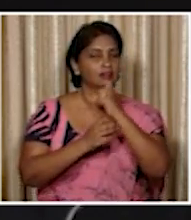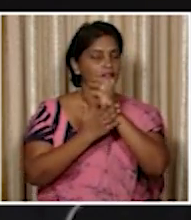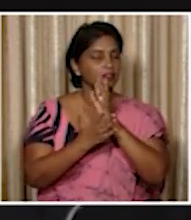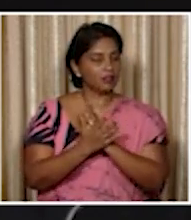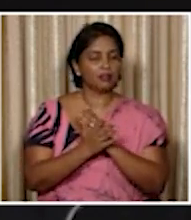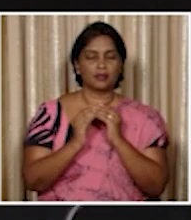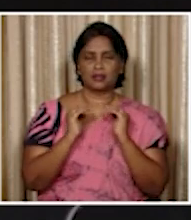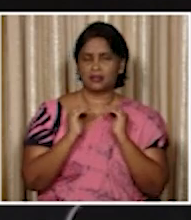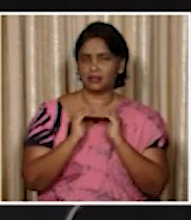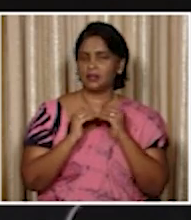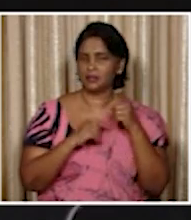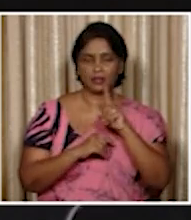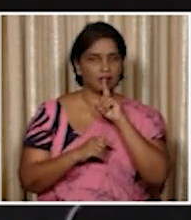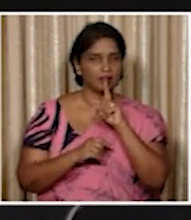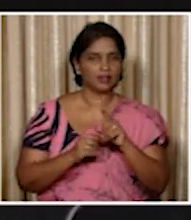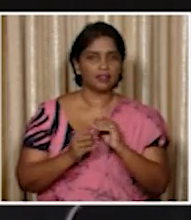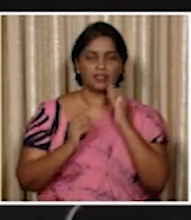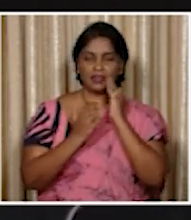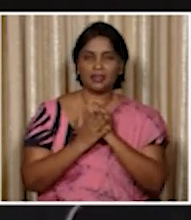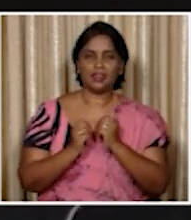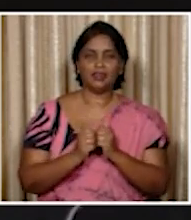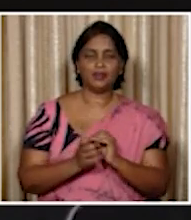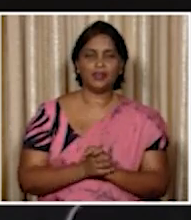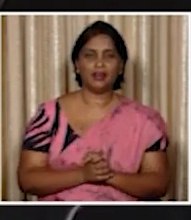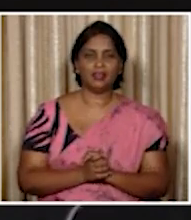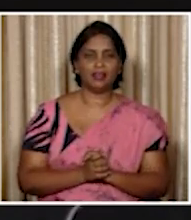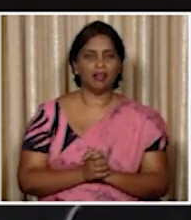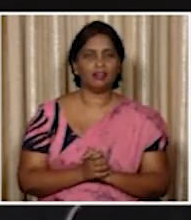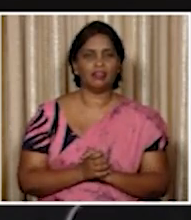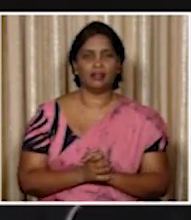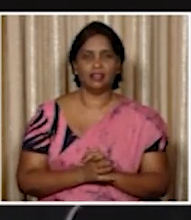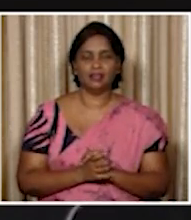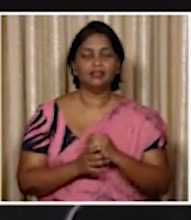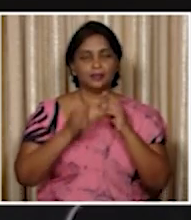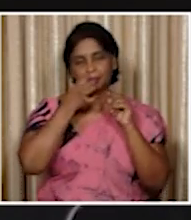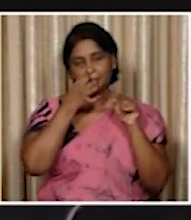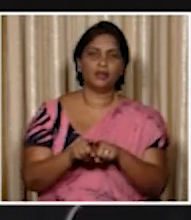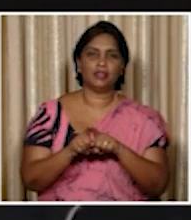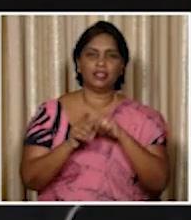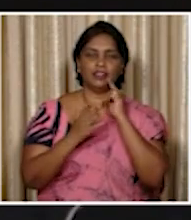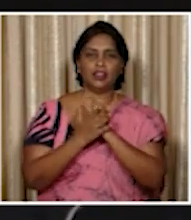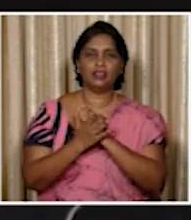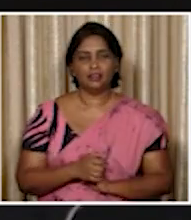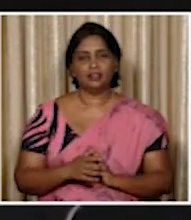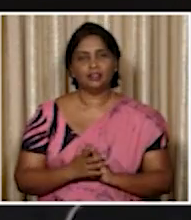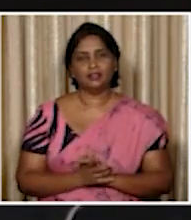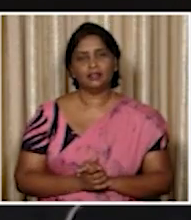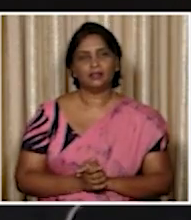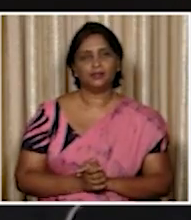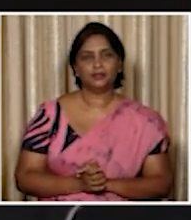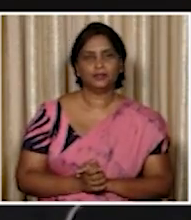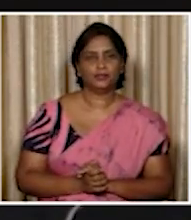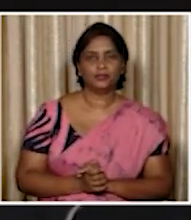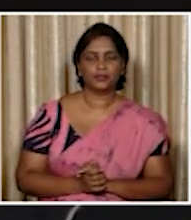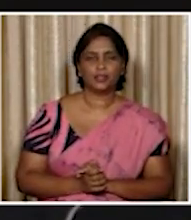then it was admittedly yesterday by the Minister of Justice, he says he was arguing